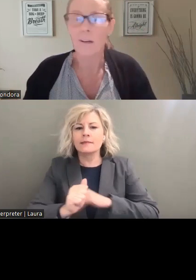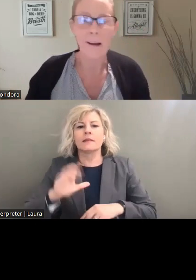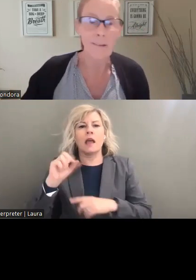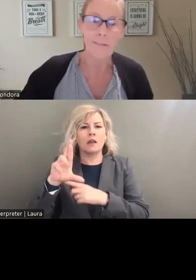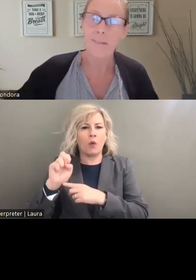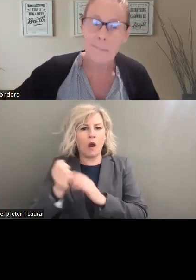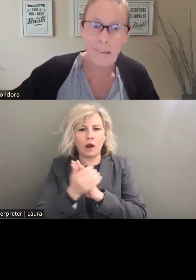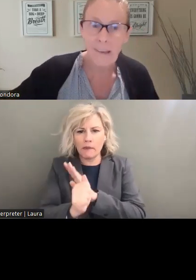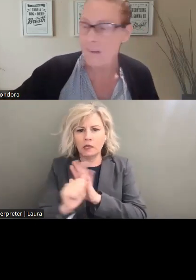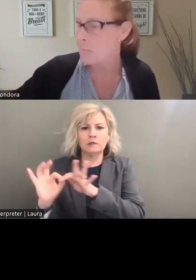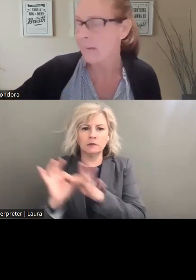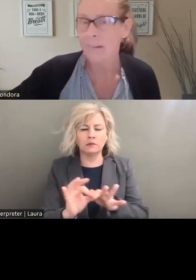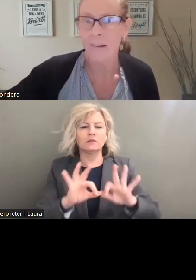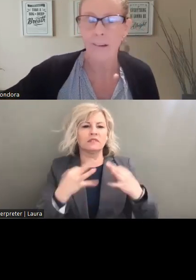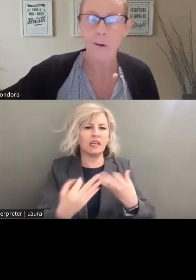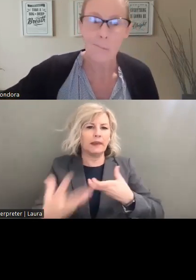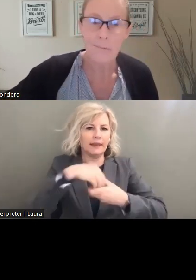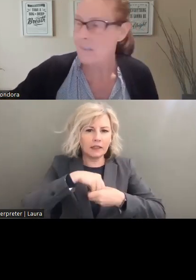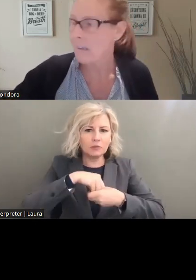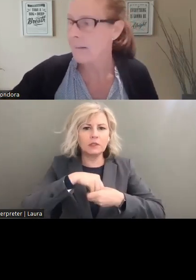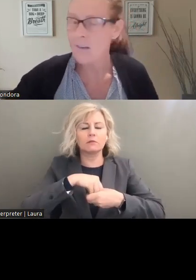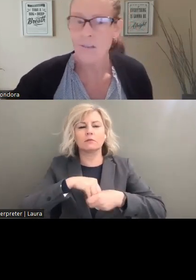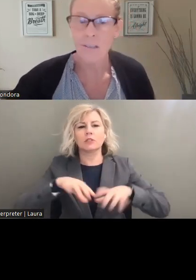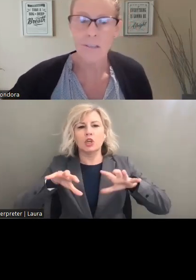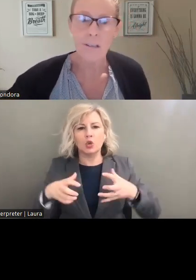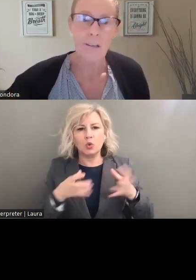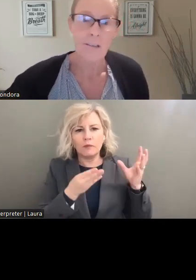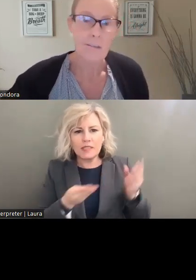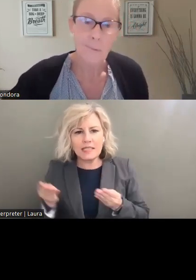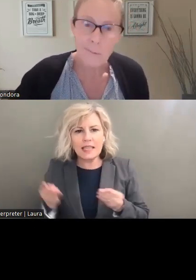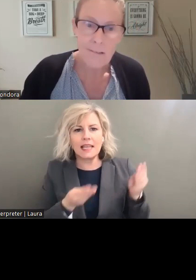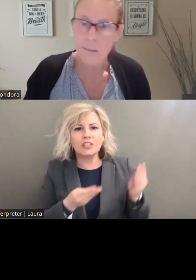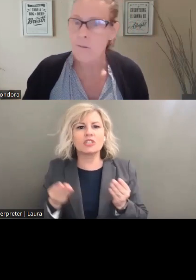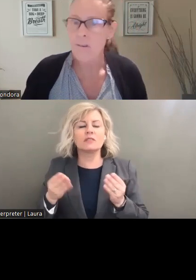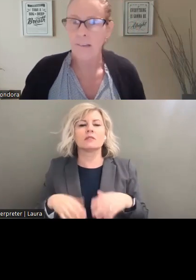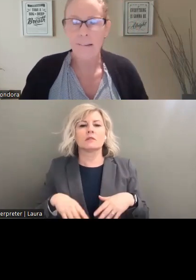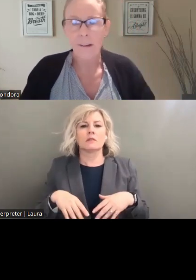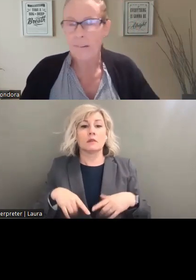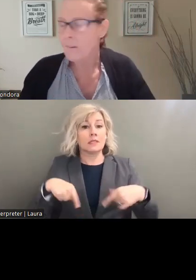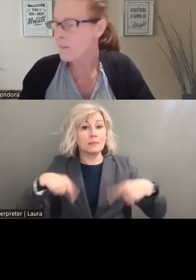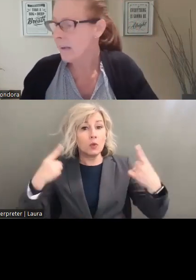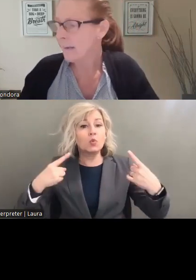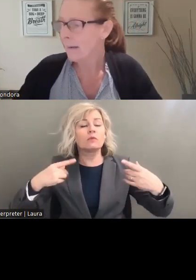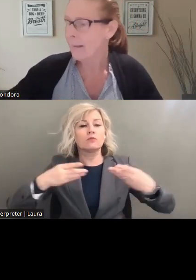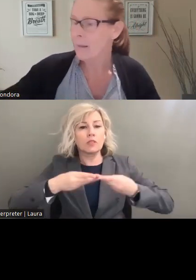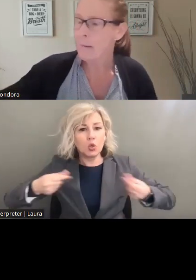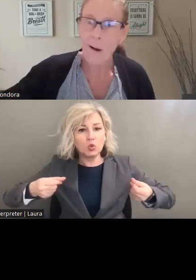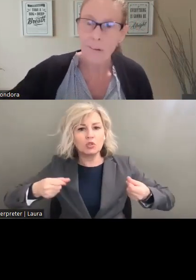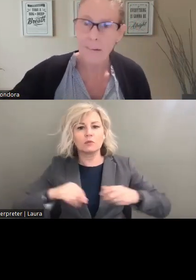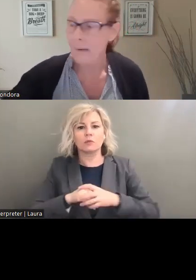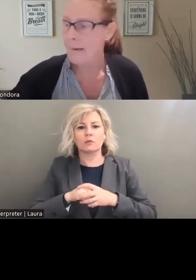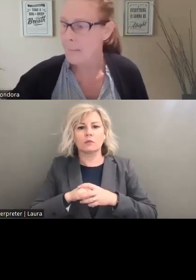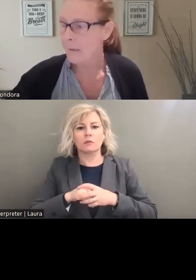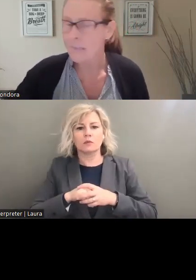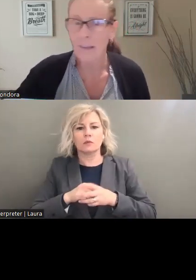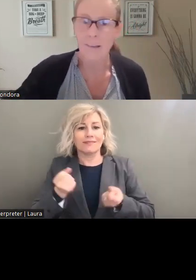competencies around family engagement, group facilitation, dispute resolution, kind of understanding